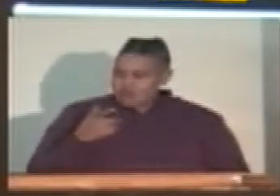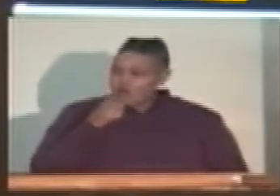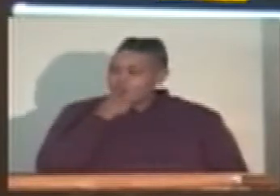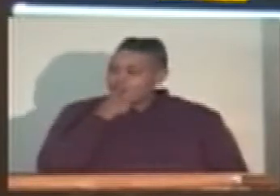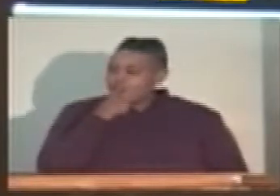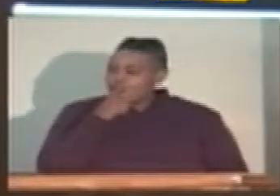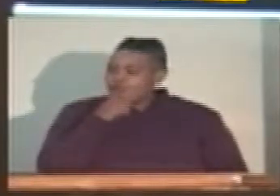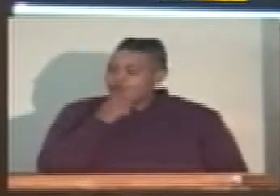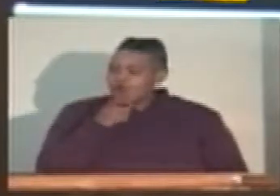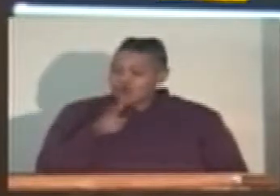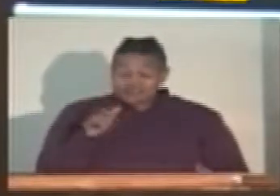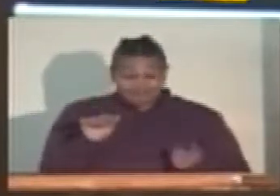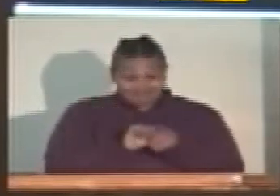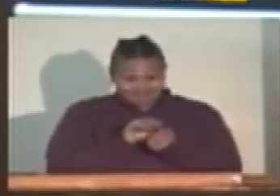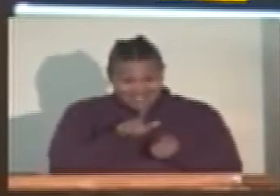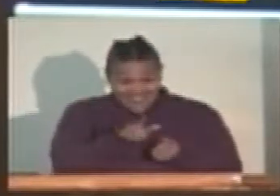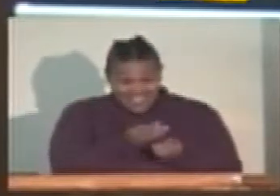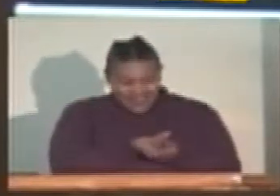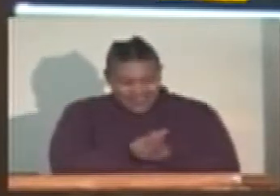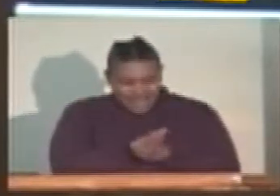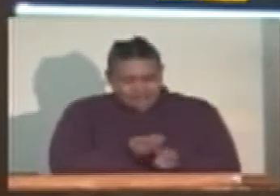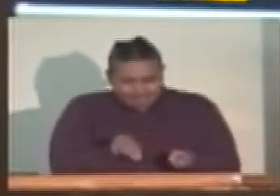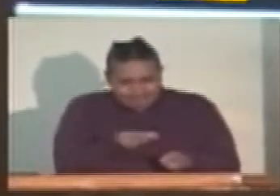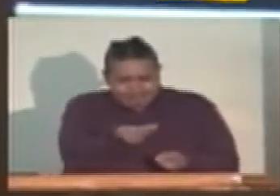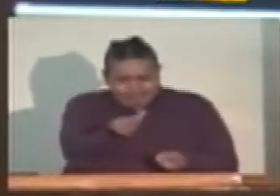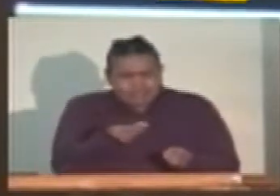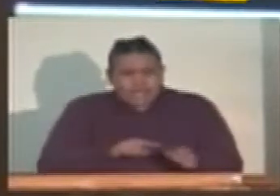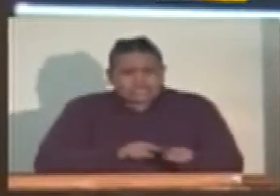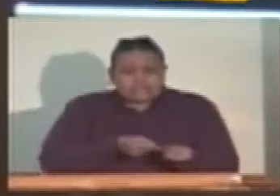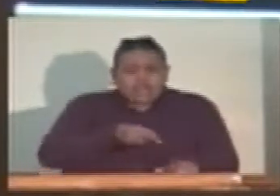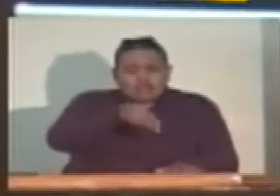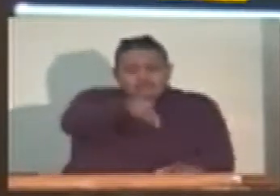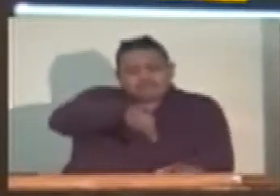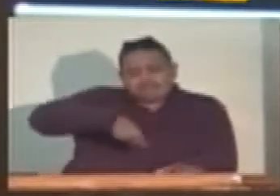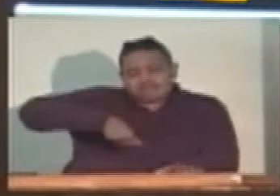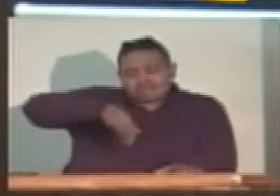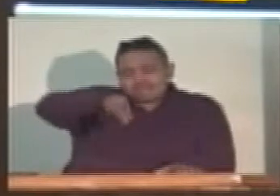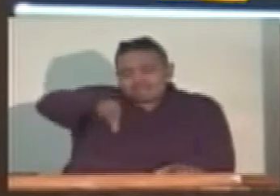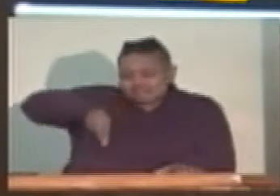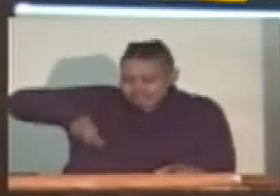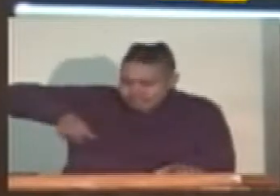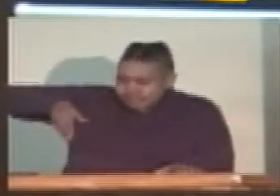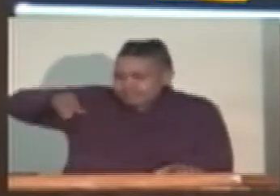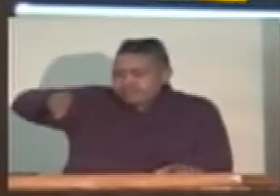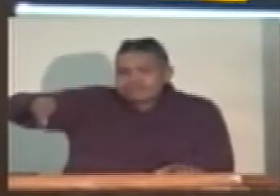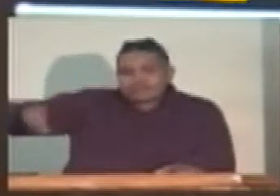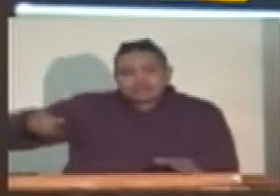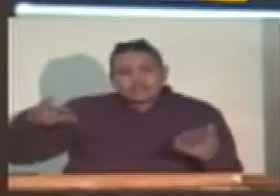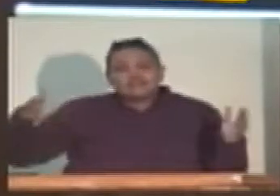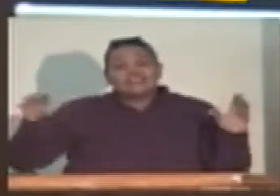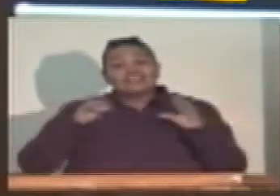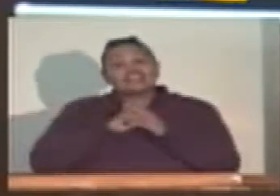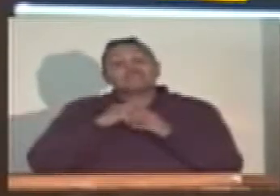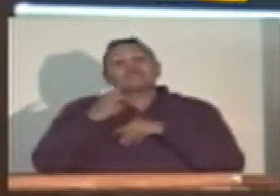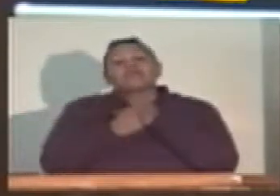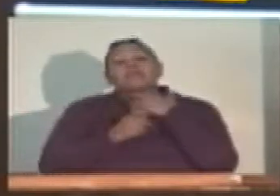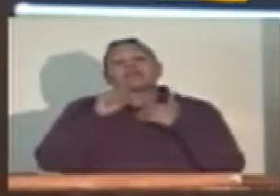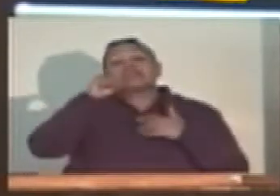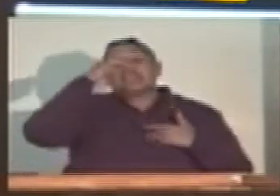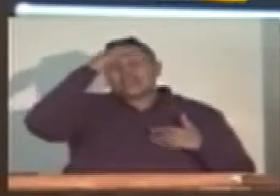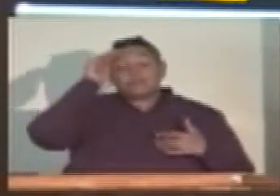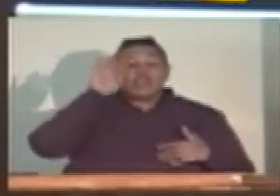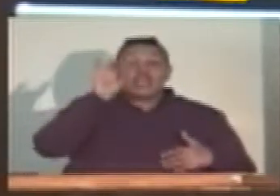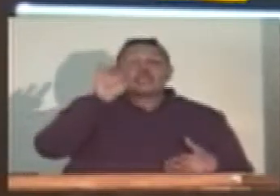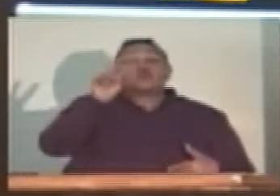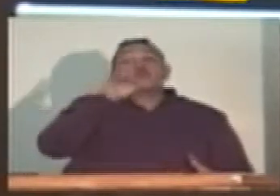bulldozed down their land and started their cultivation. Mr. Speaker, in the parish of St. Mary,